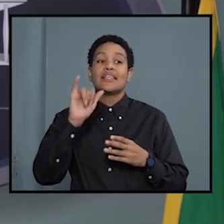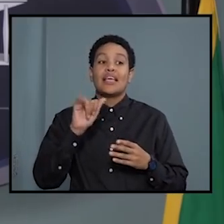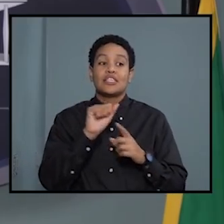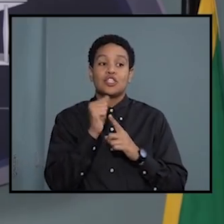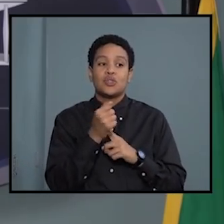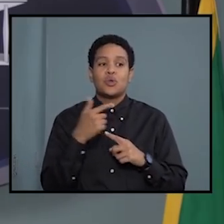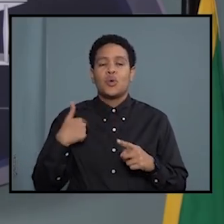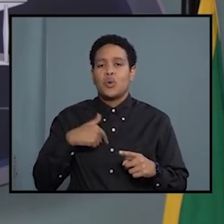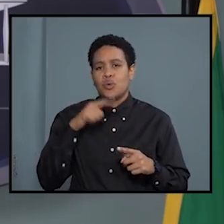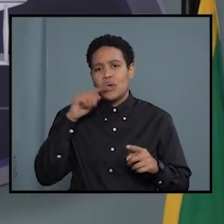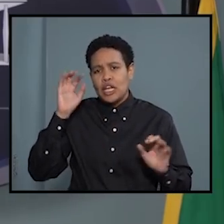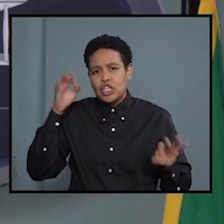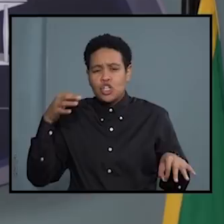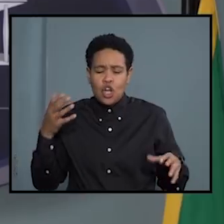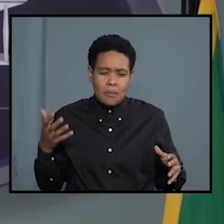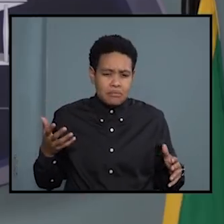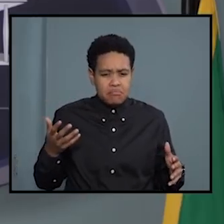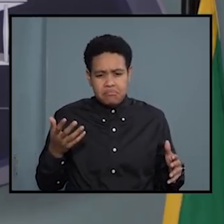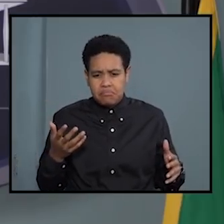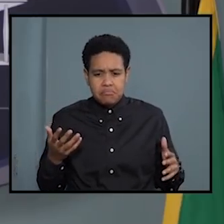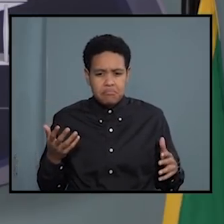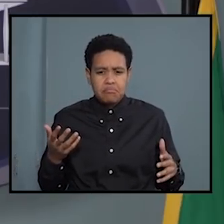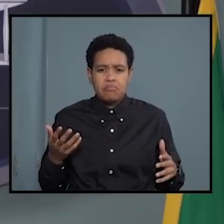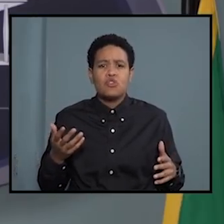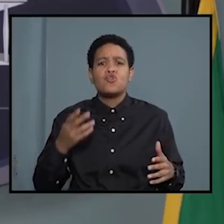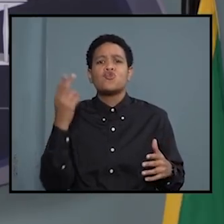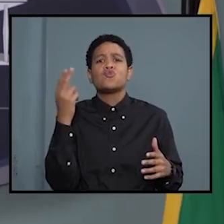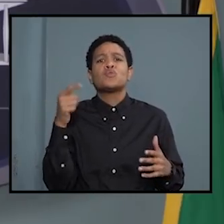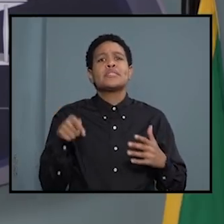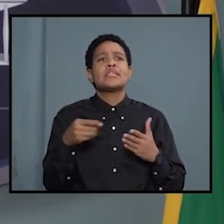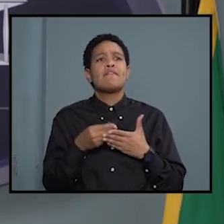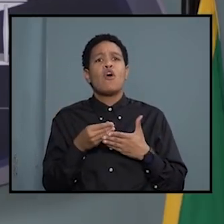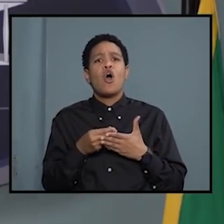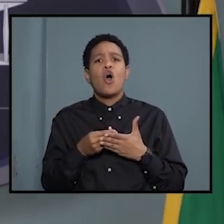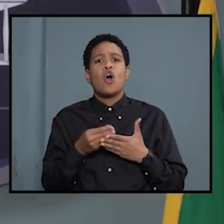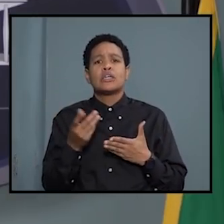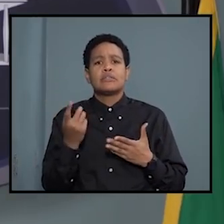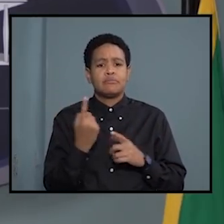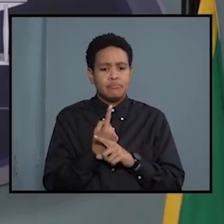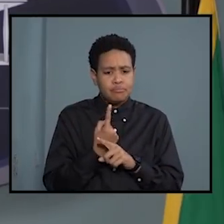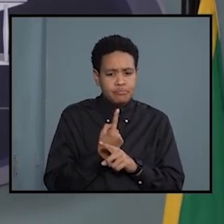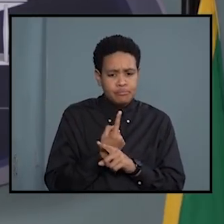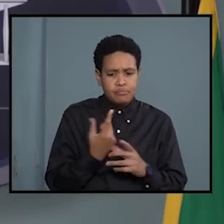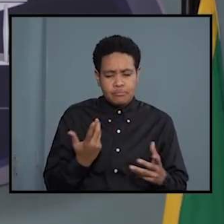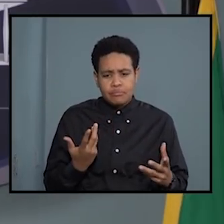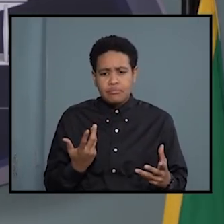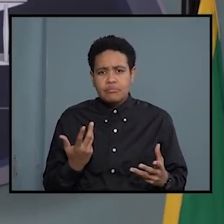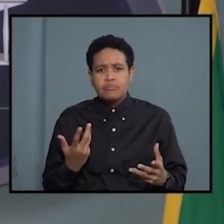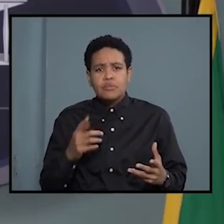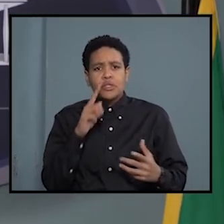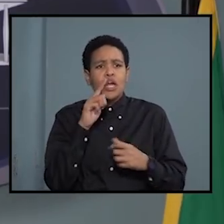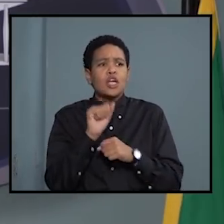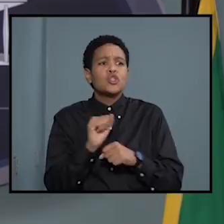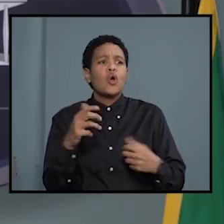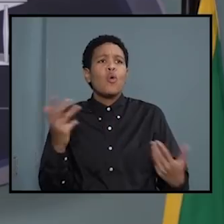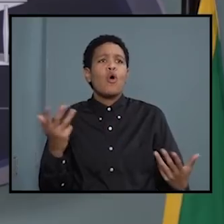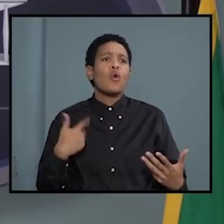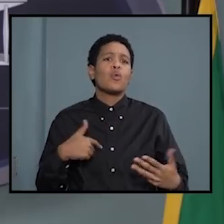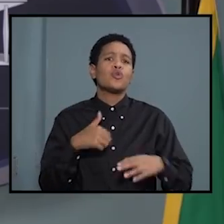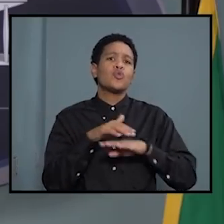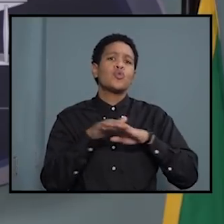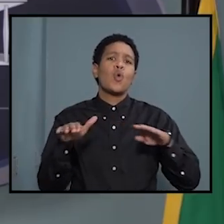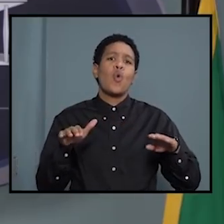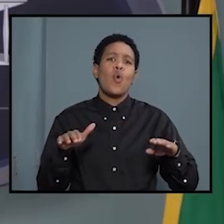context that we are determined to use these funds constructively to ensure that we do